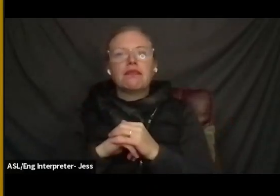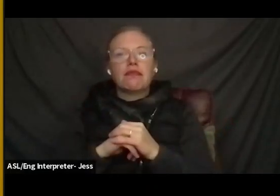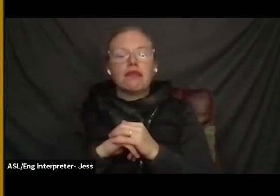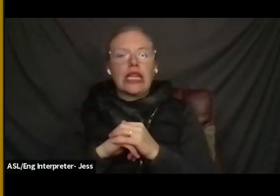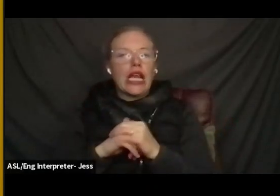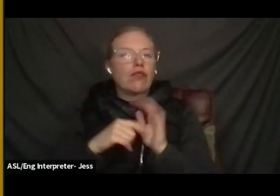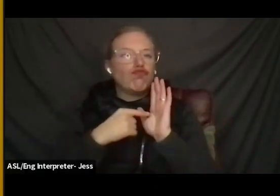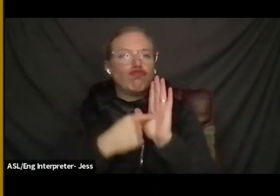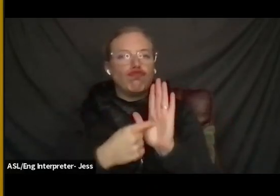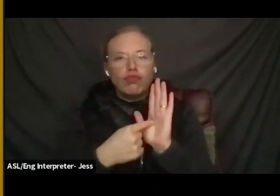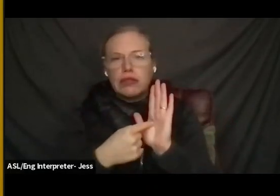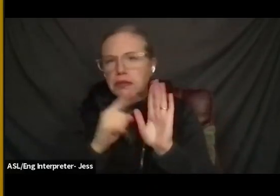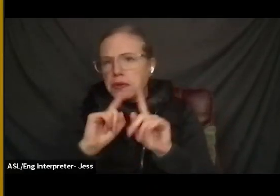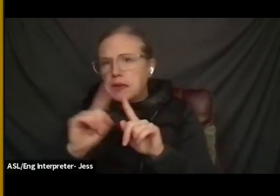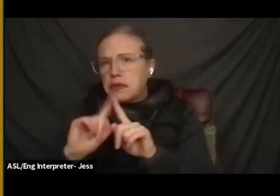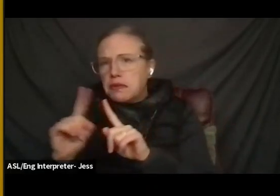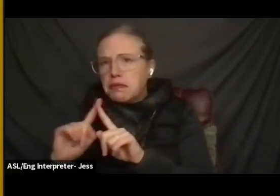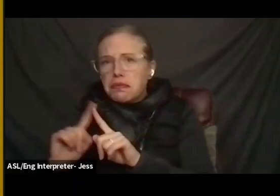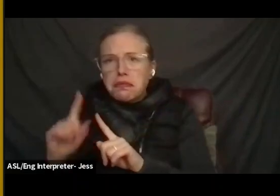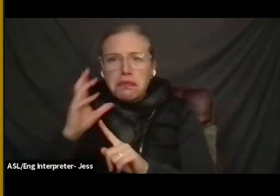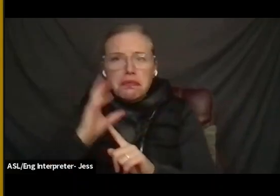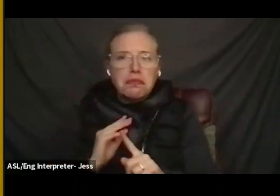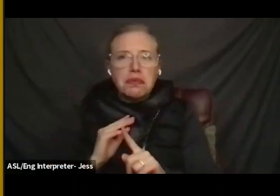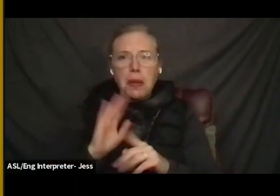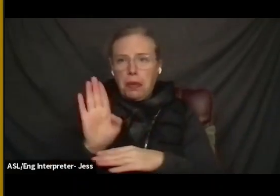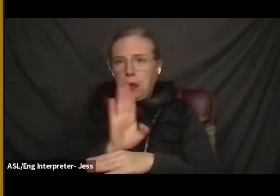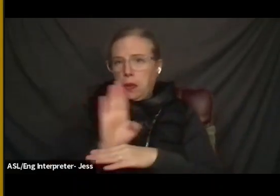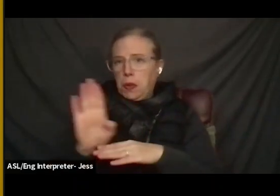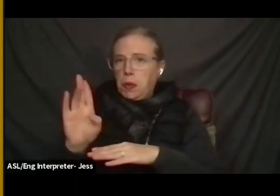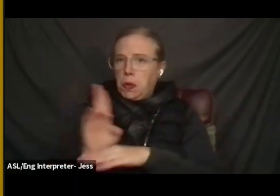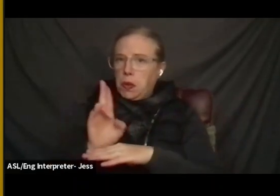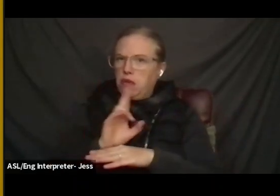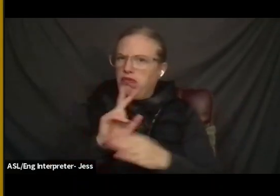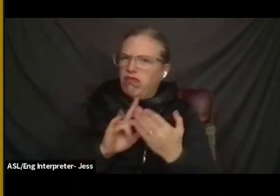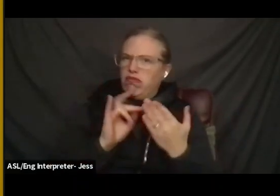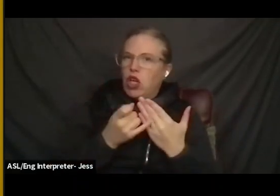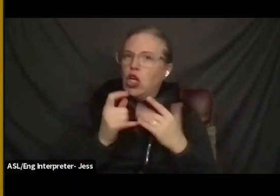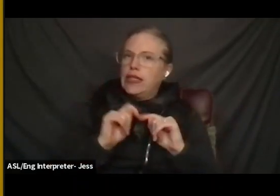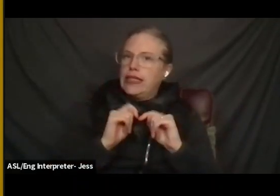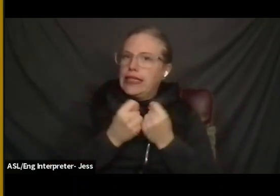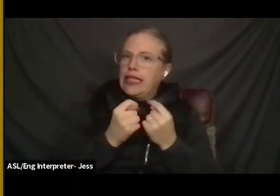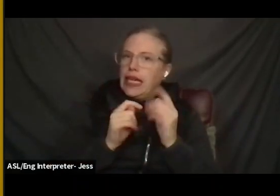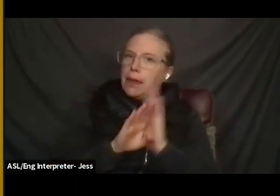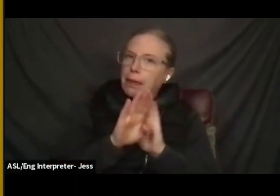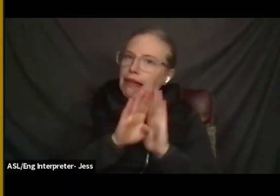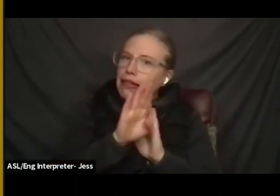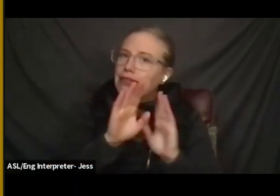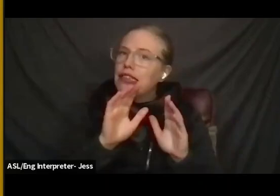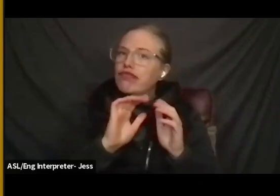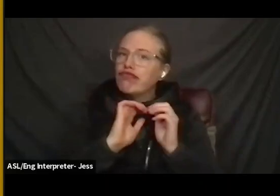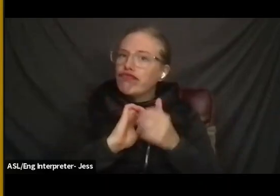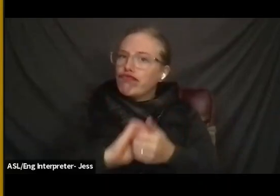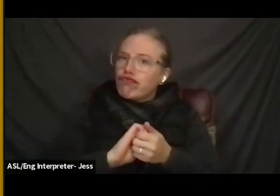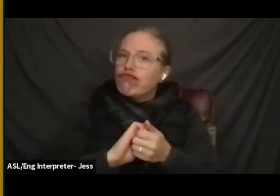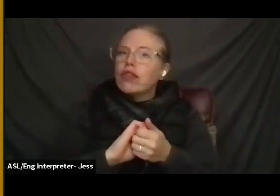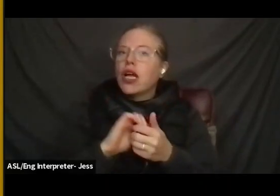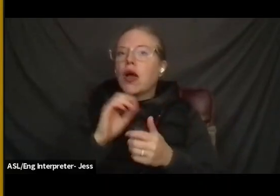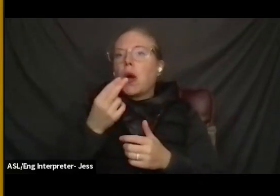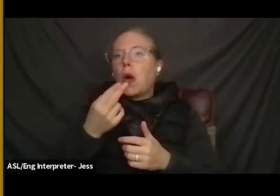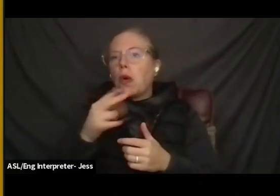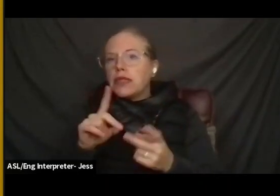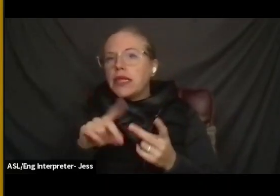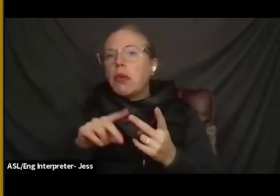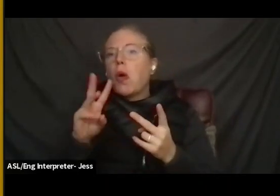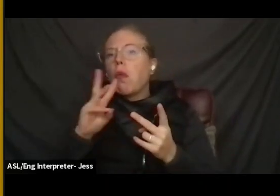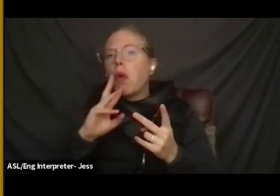Just an example of some of the different things. A lot of these businesses use these projects as team building. We've done projects with Home Depot,